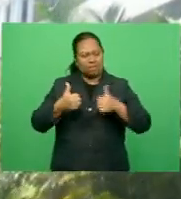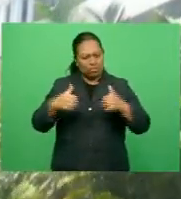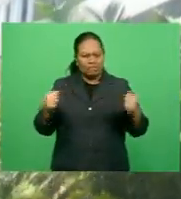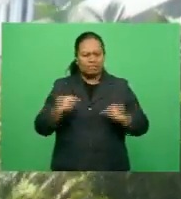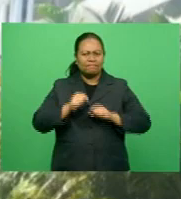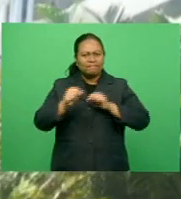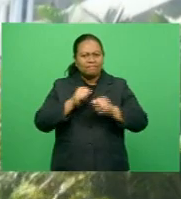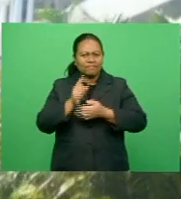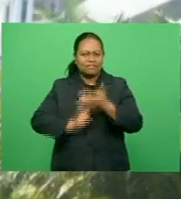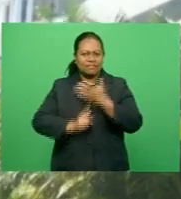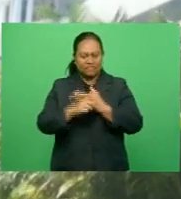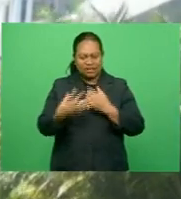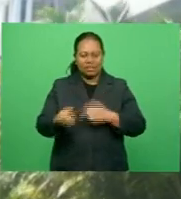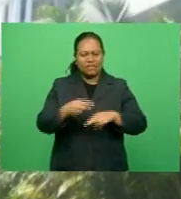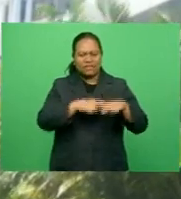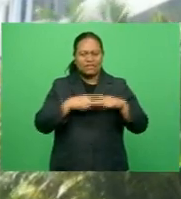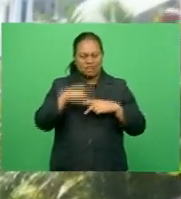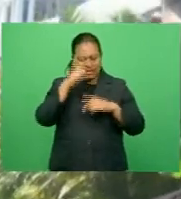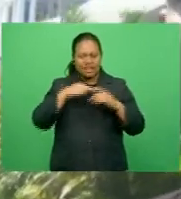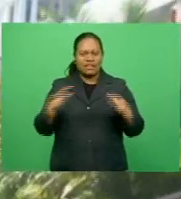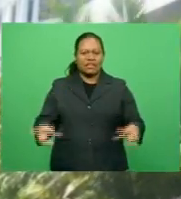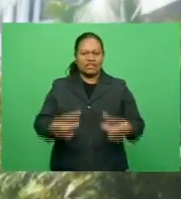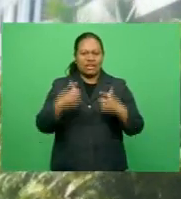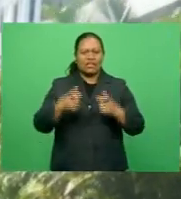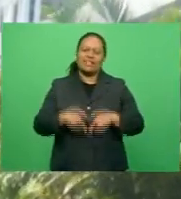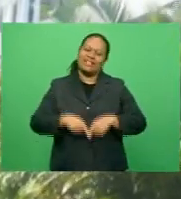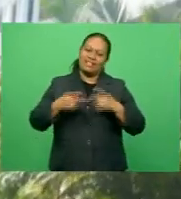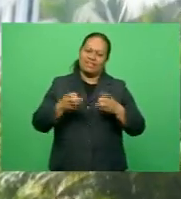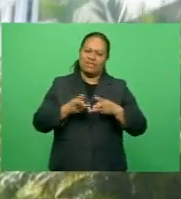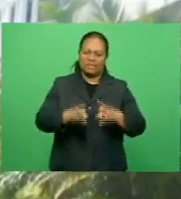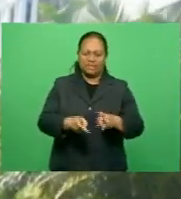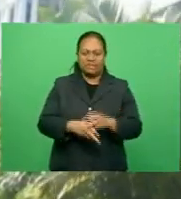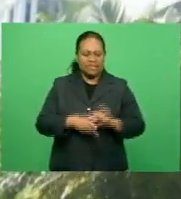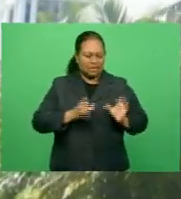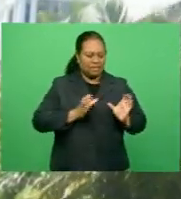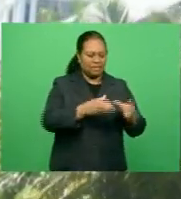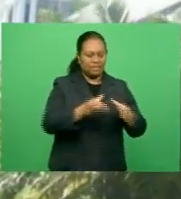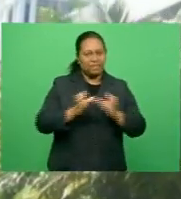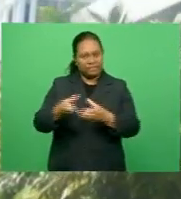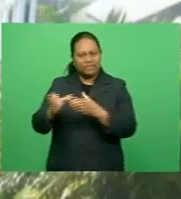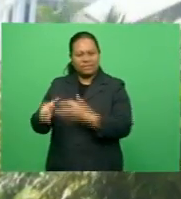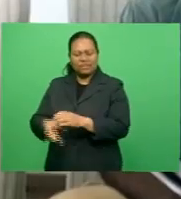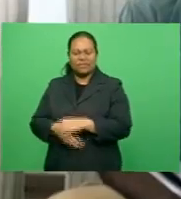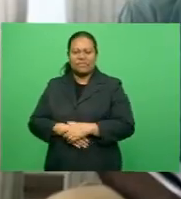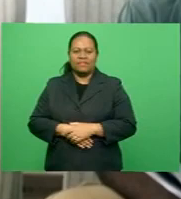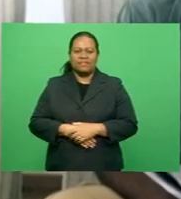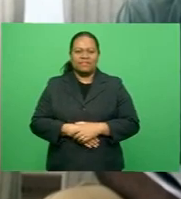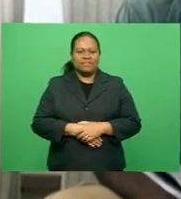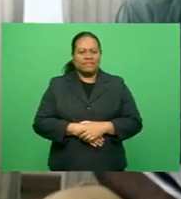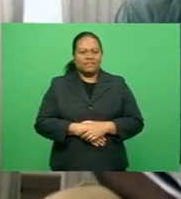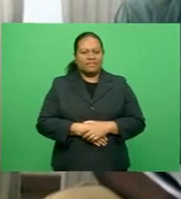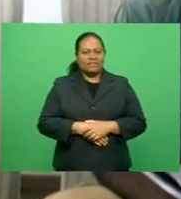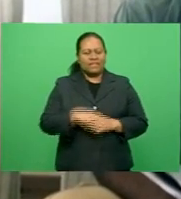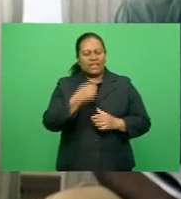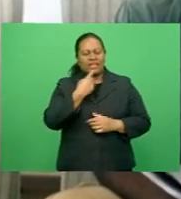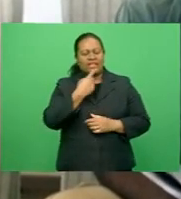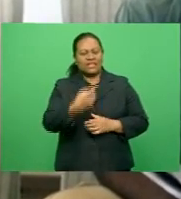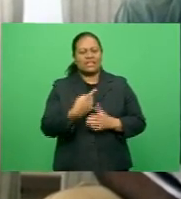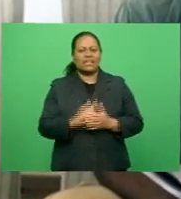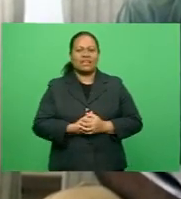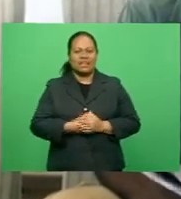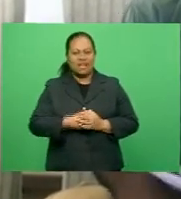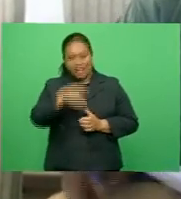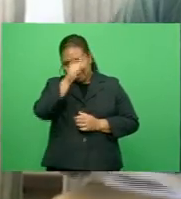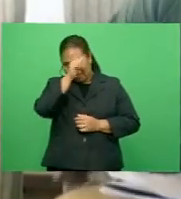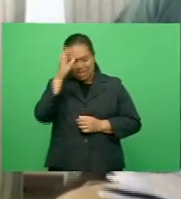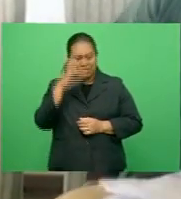And we've issued a challenge in 3 different weight divisions, and we are not even at that weight. Team Sniper believes their star will